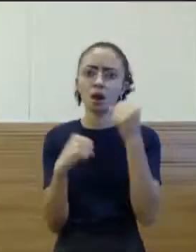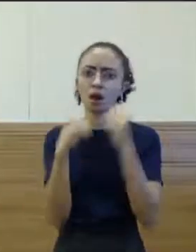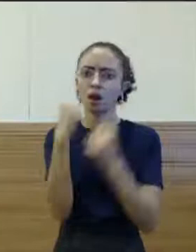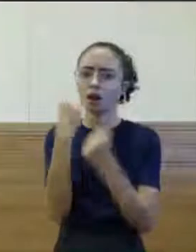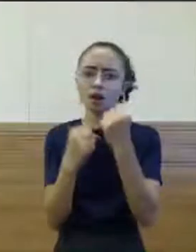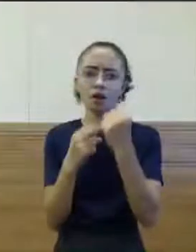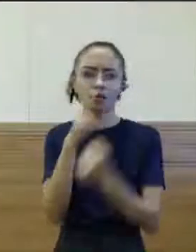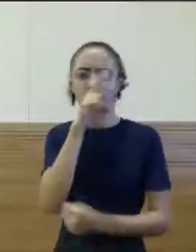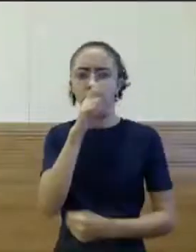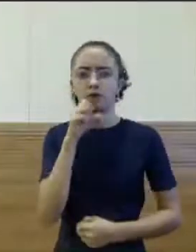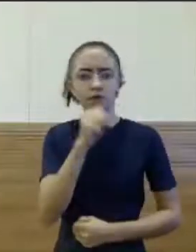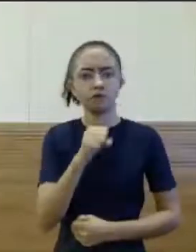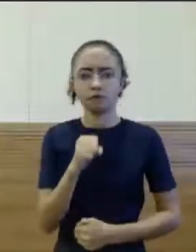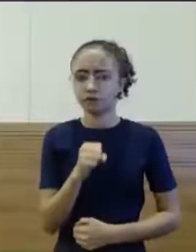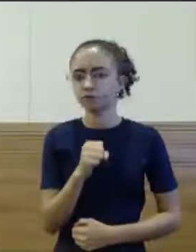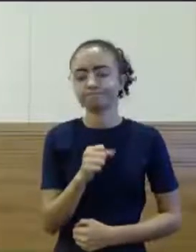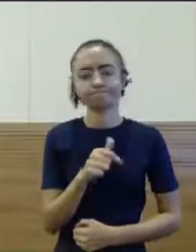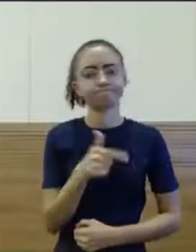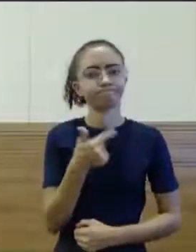not contain